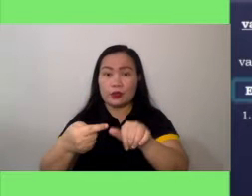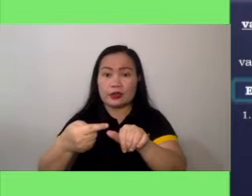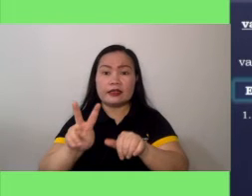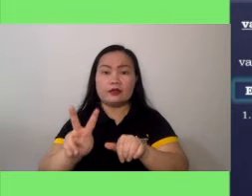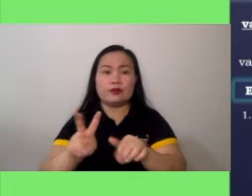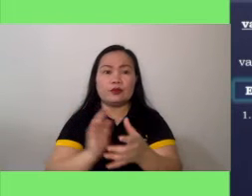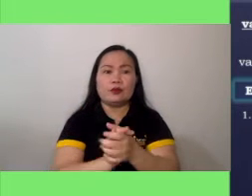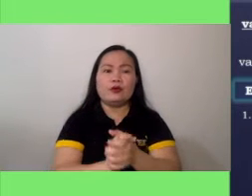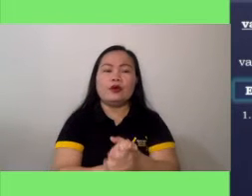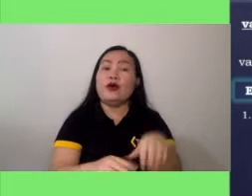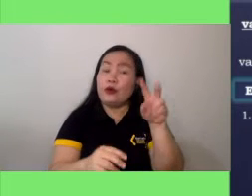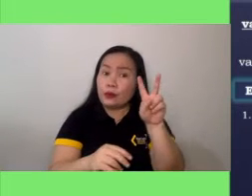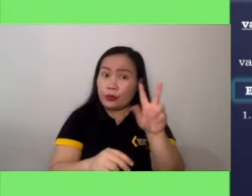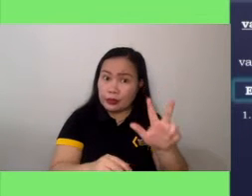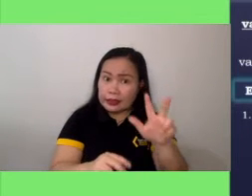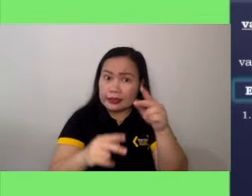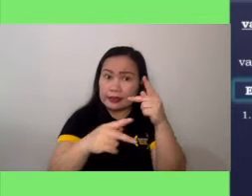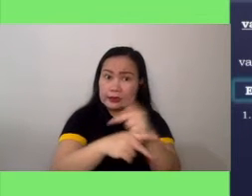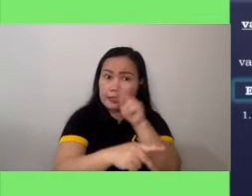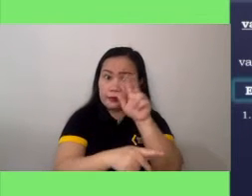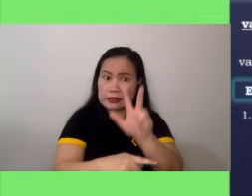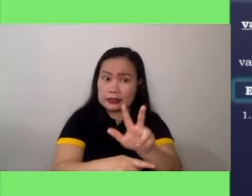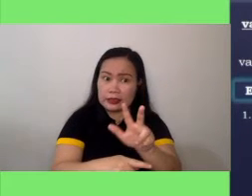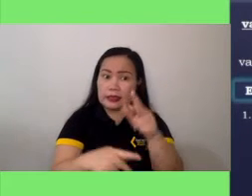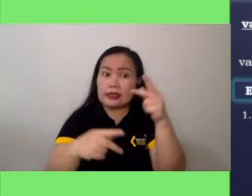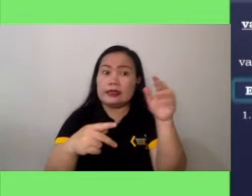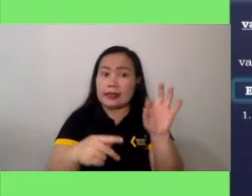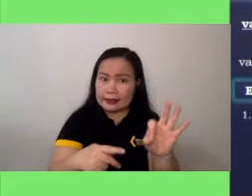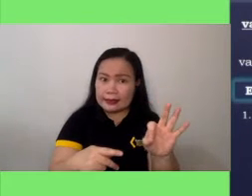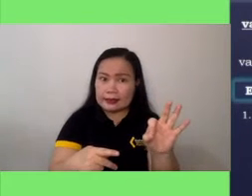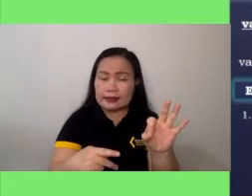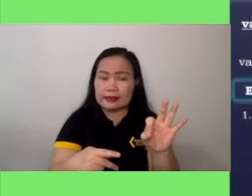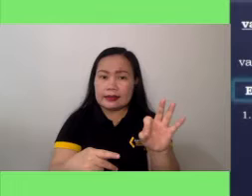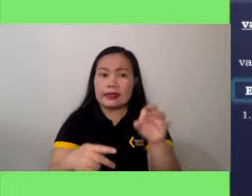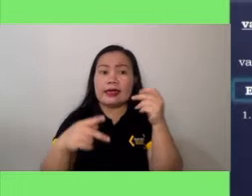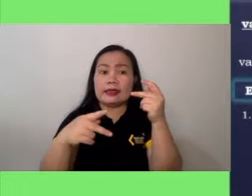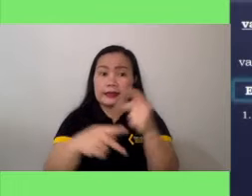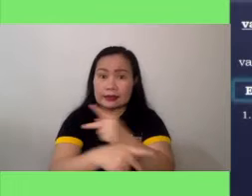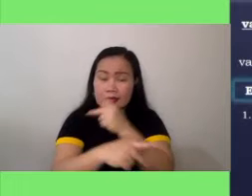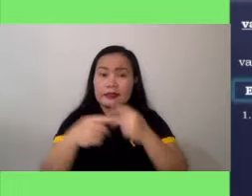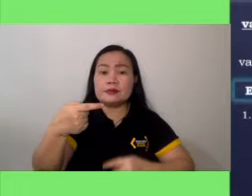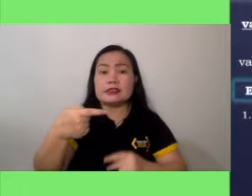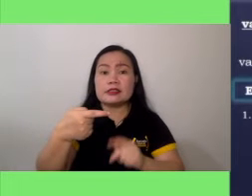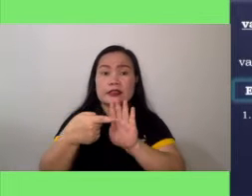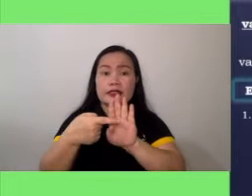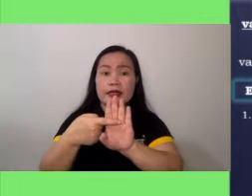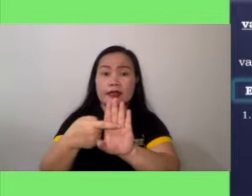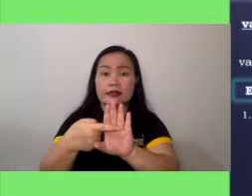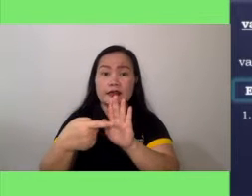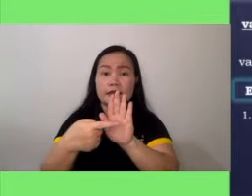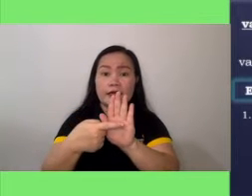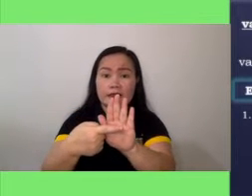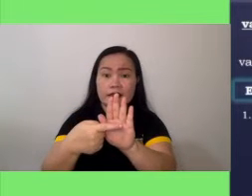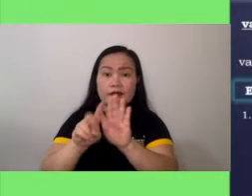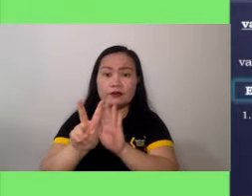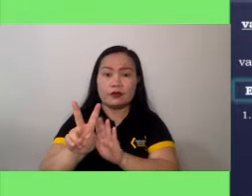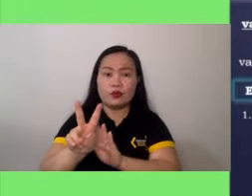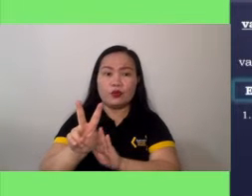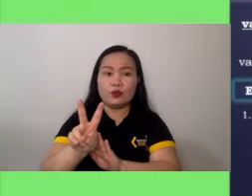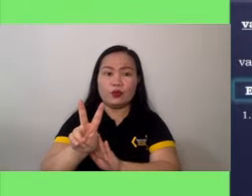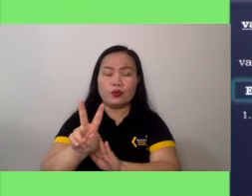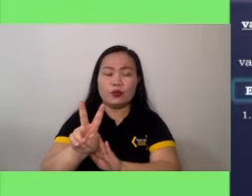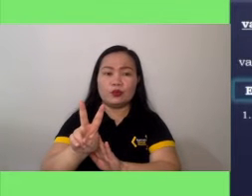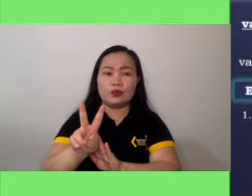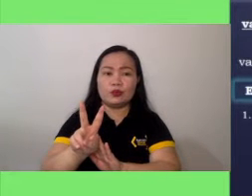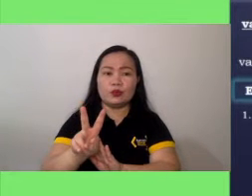2. So, ita-times natin to. 3 times 3, 9. Okay? And then, negative 2.